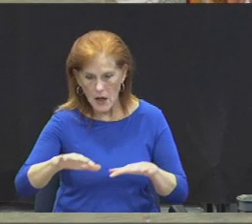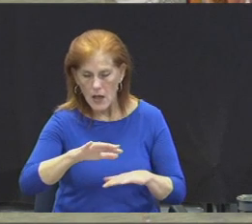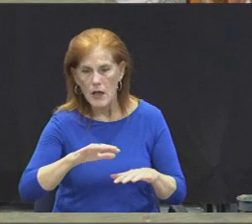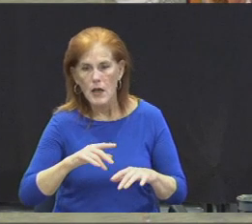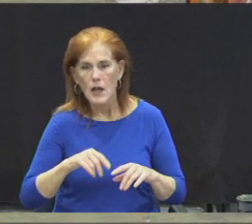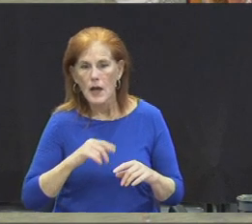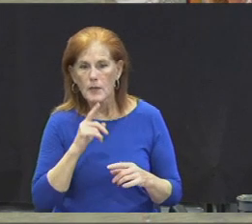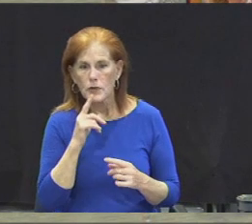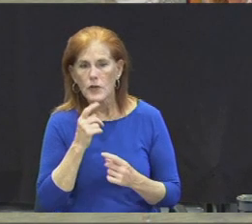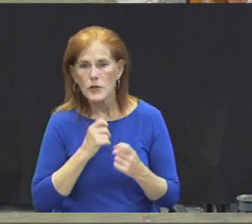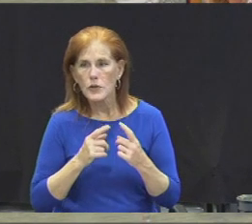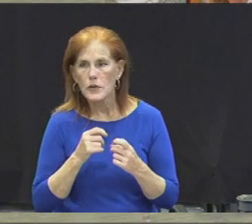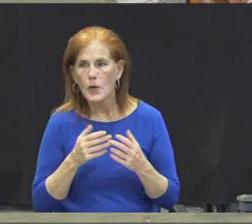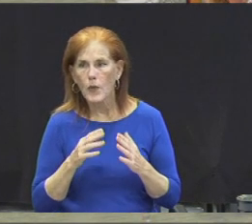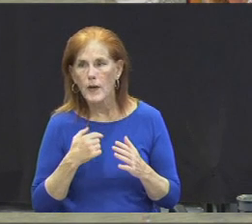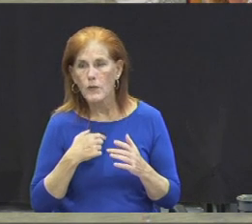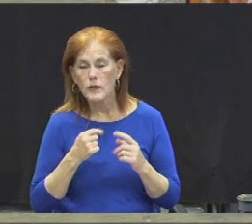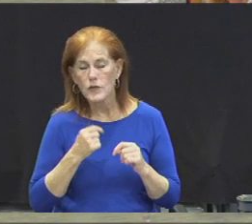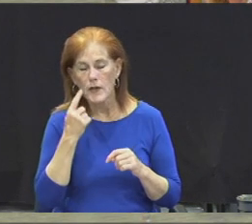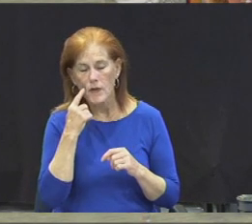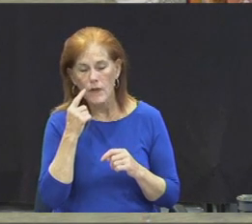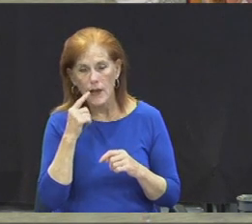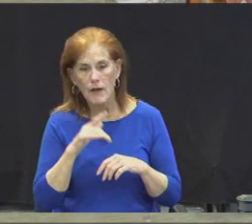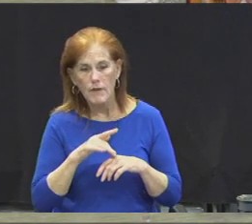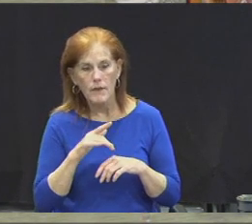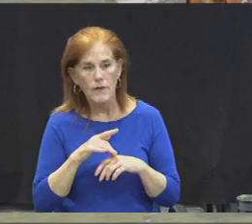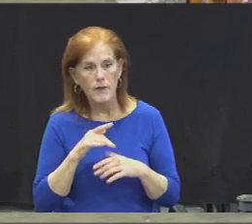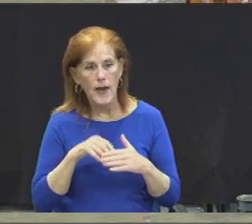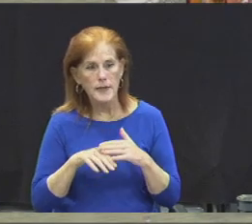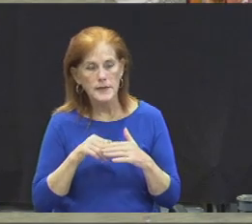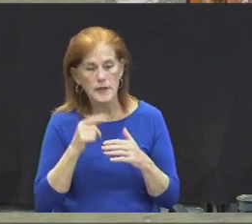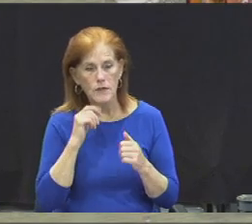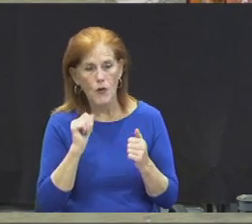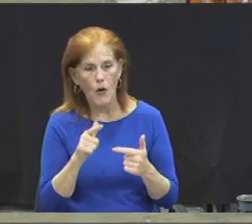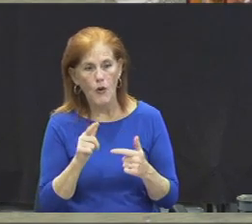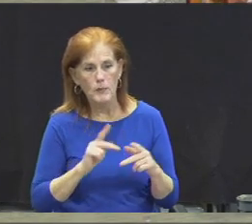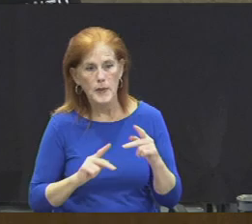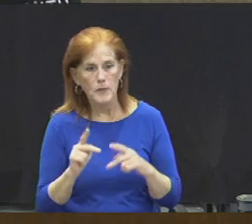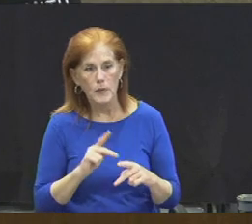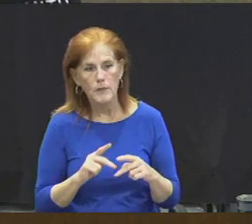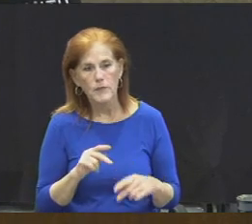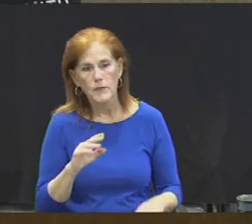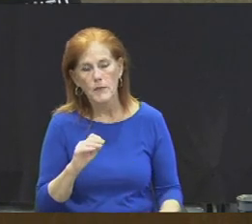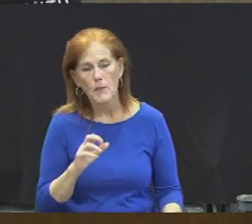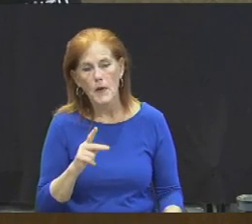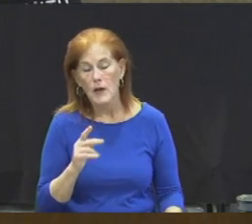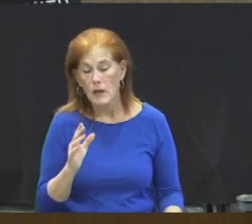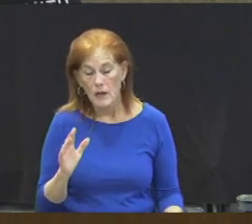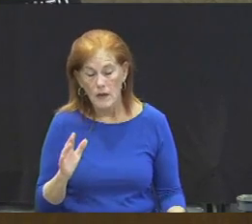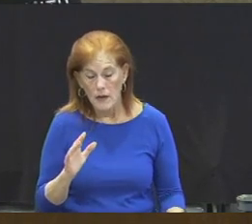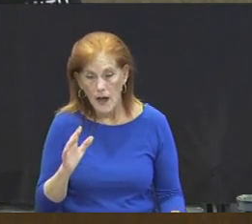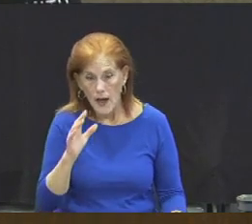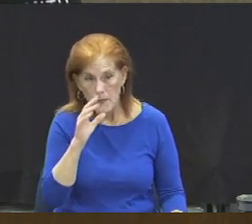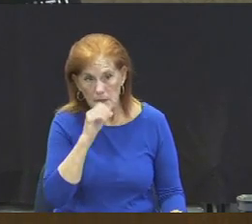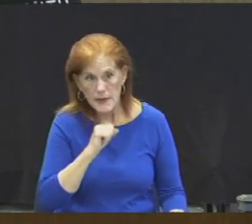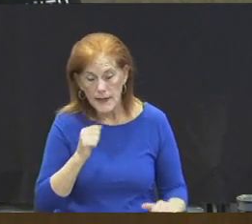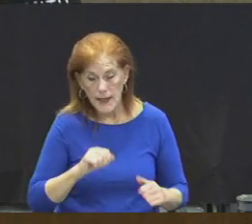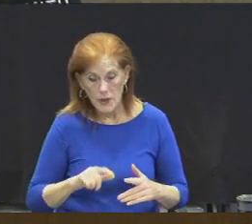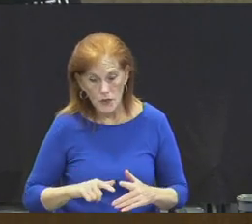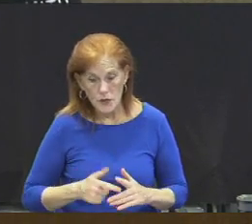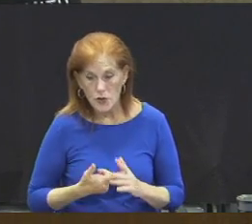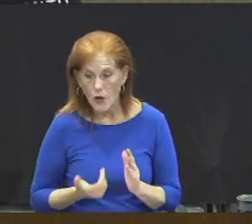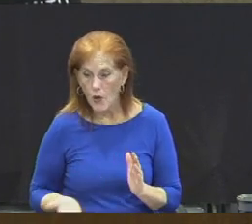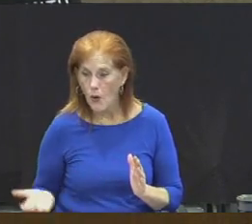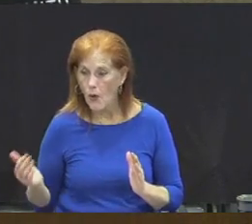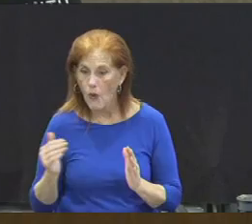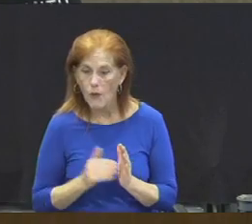questions about how we've tried to think about access for all. Well, Nathan, I kind of missed it. Can you start over and,